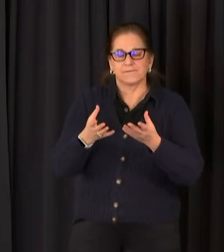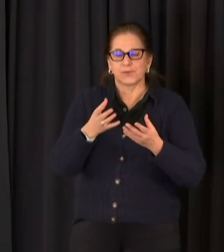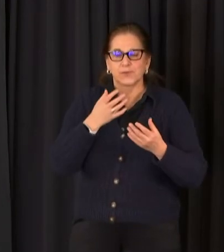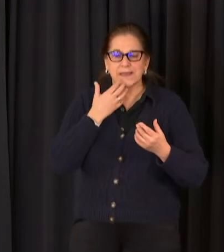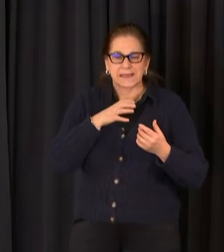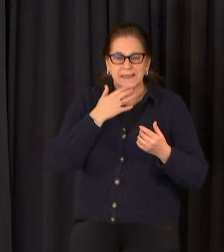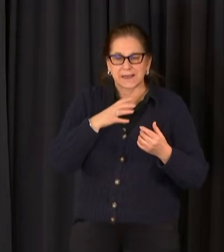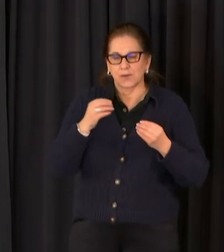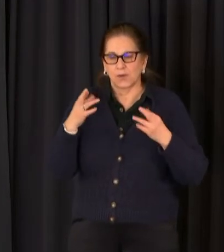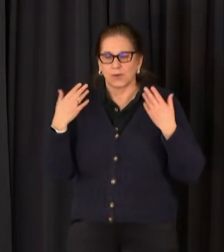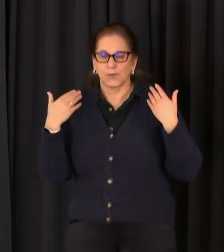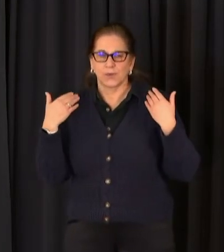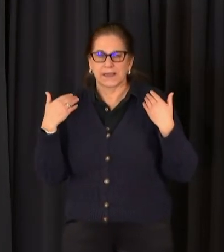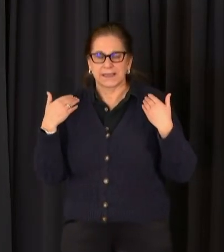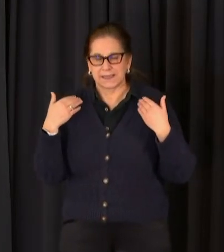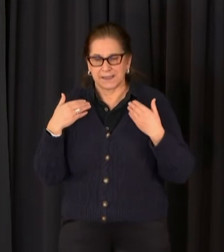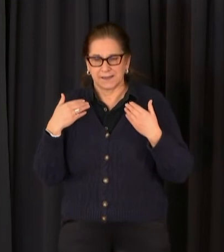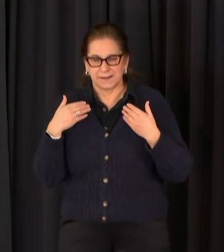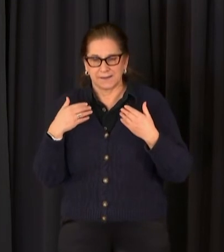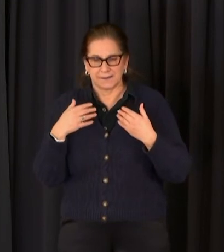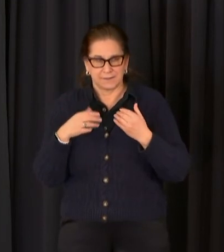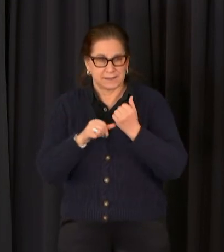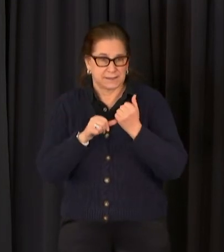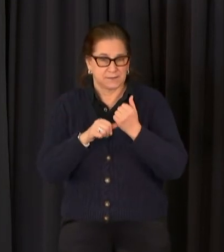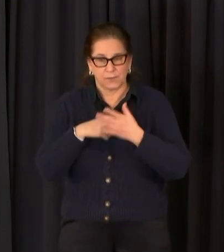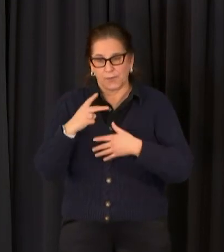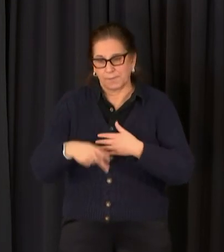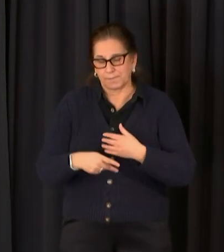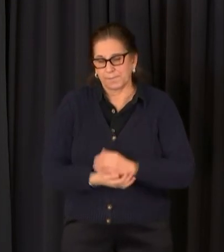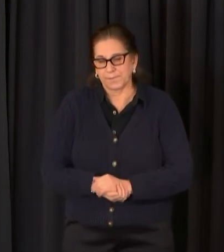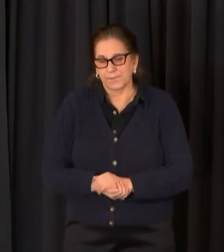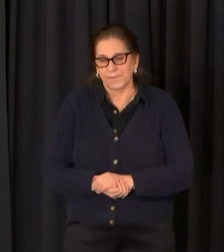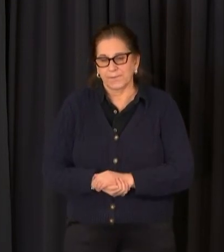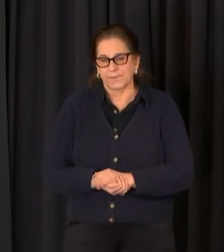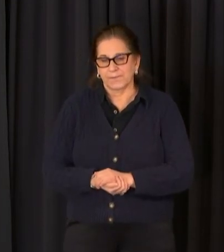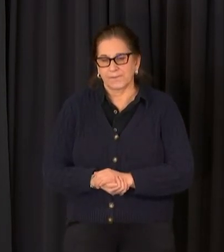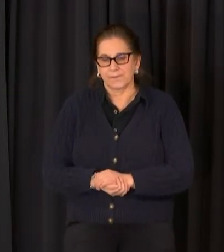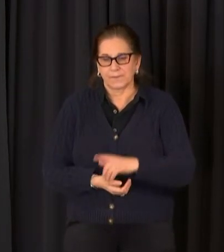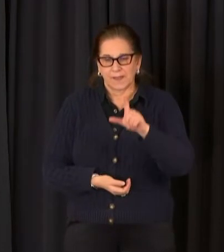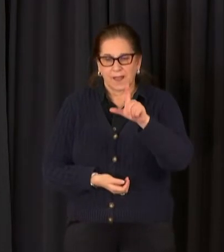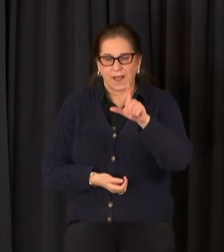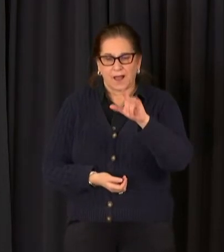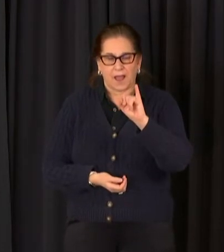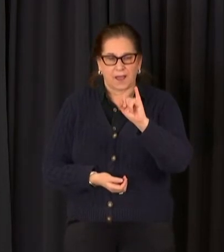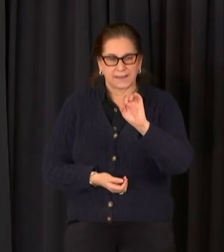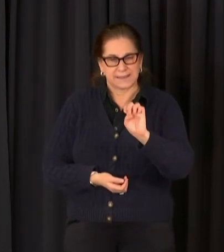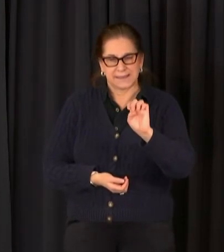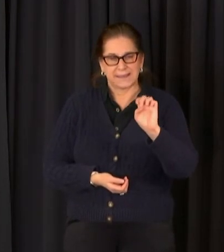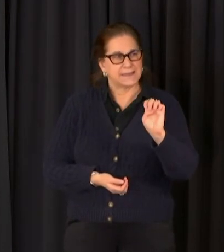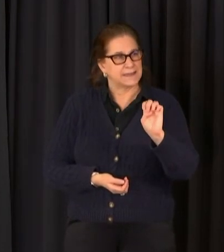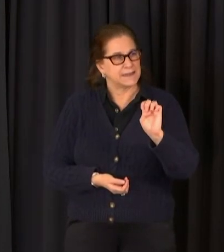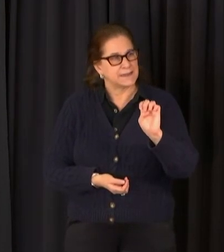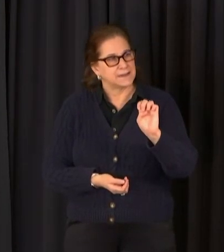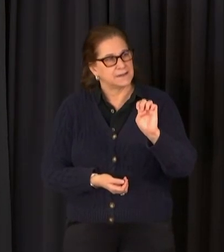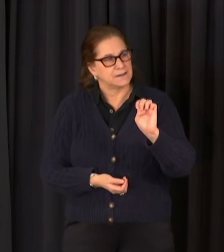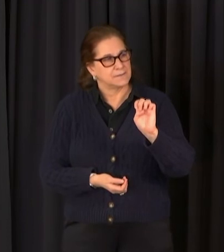low income energy assistance program, or LIHEAP. Eligible households can